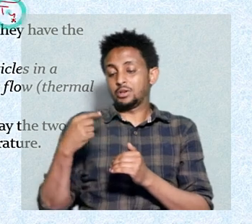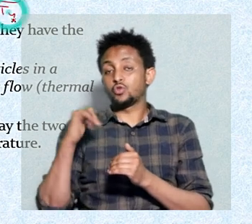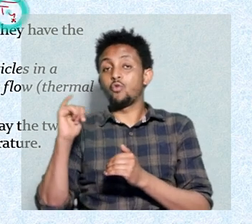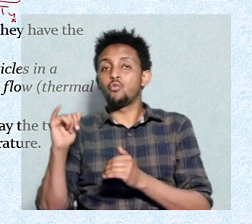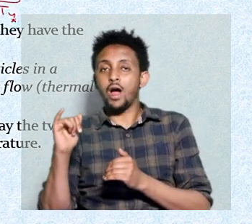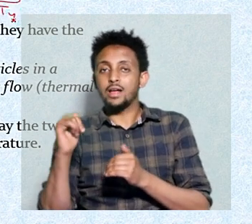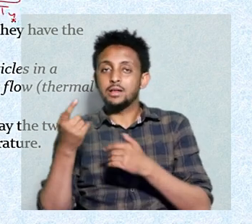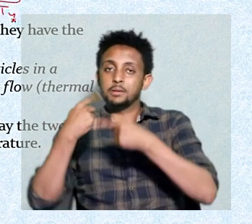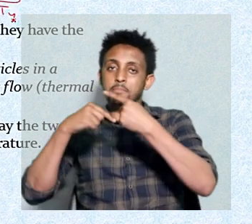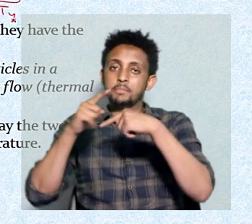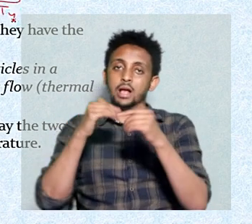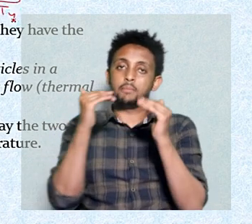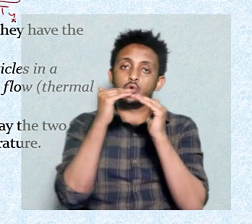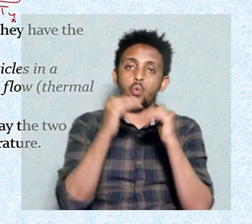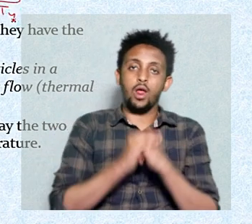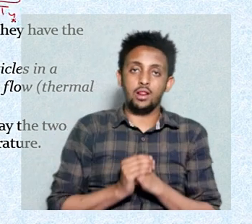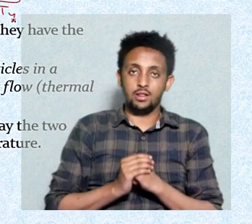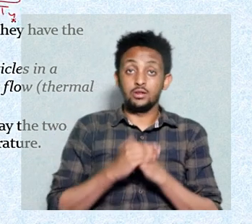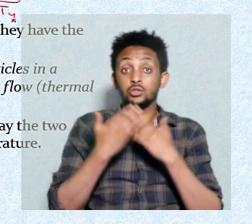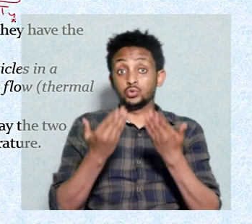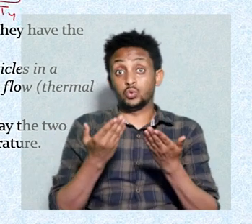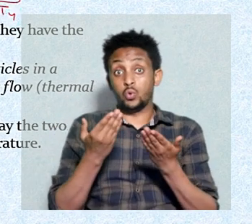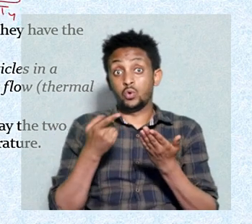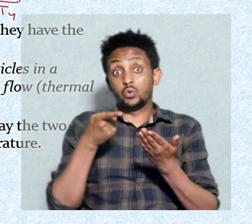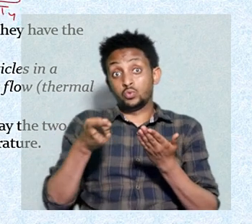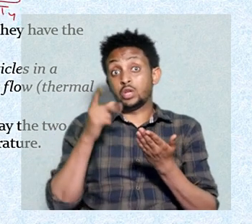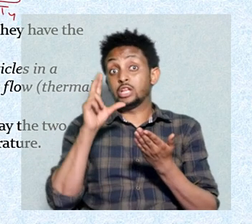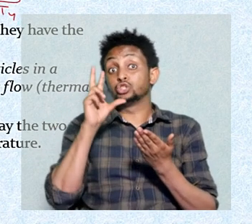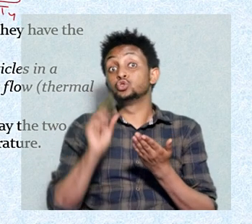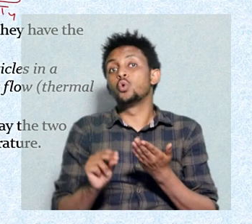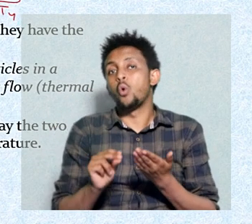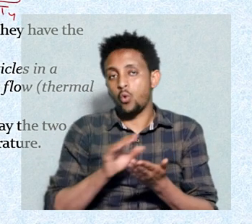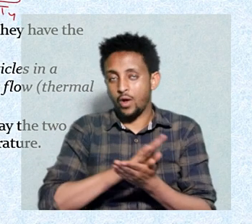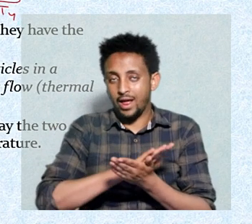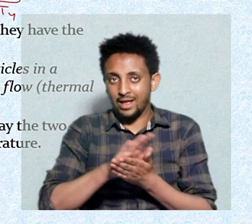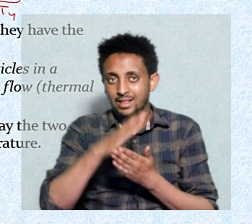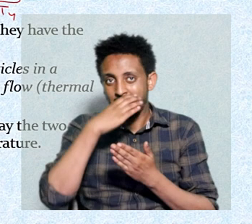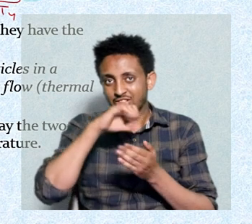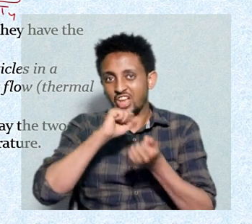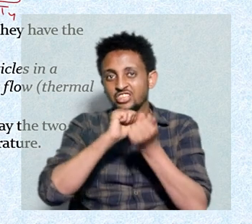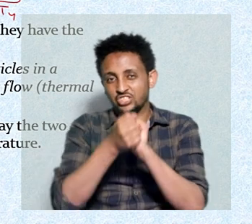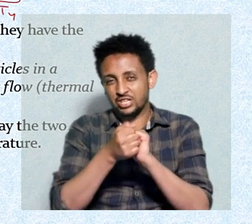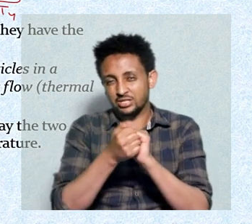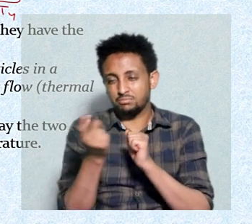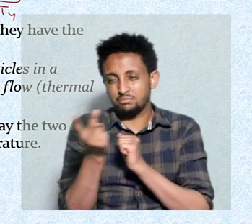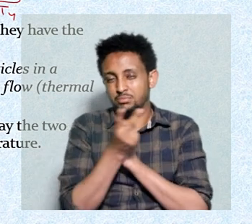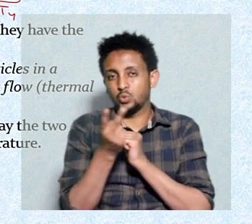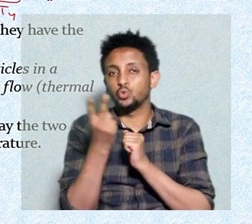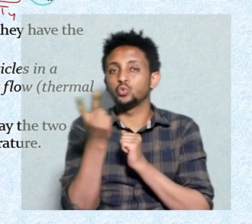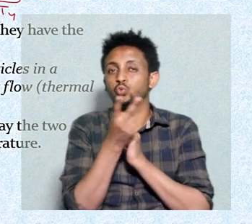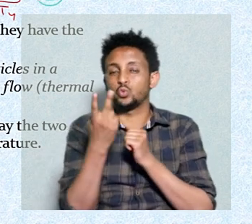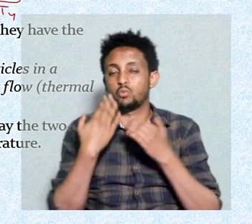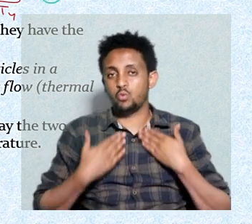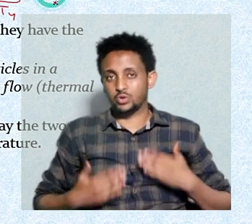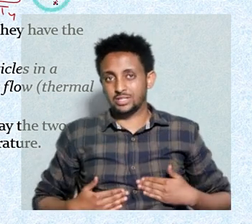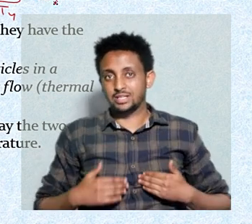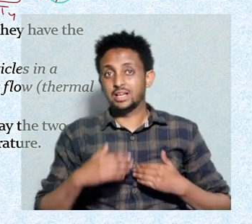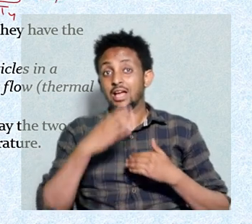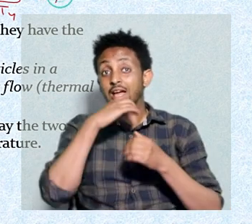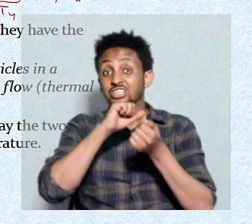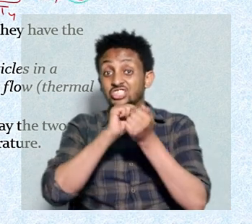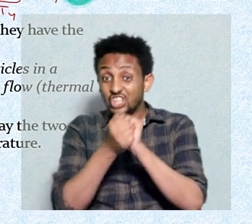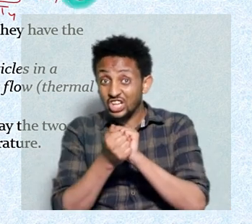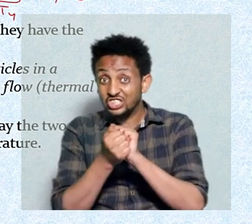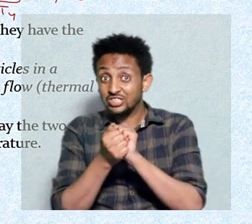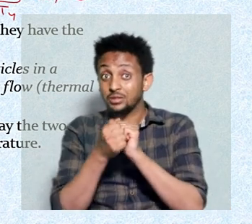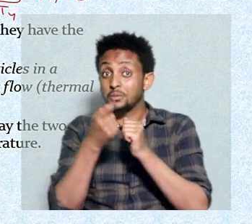of Y becomes equal. So that there is no net heat exchange between the two bodies. The net heat exchange between